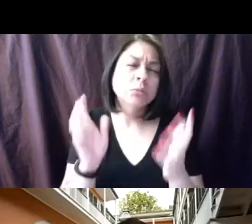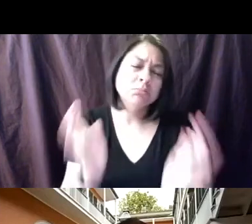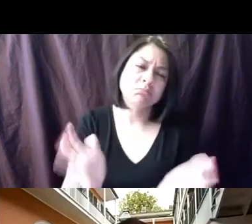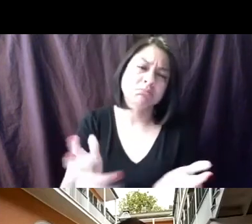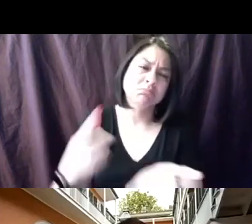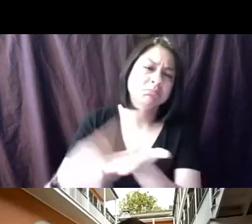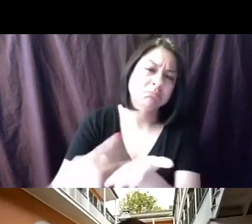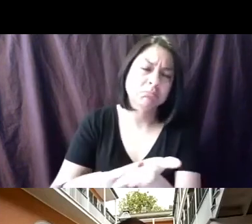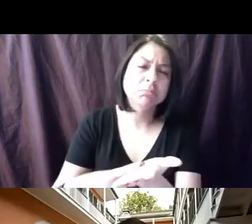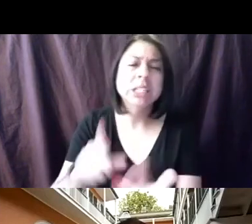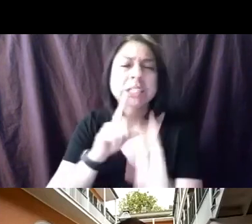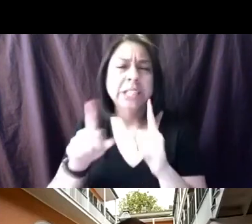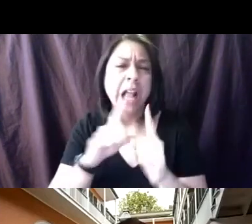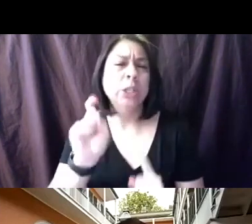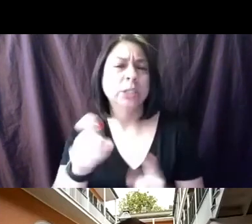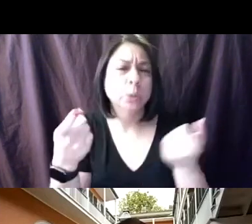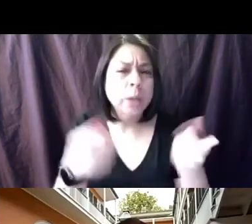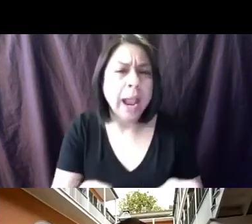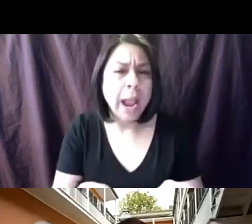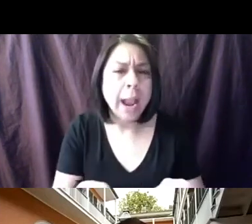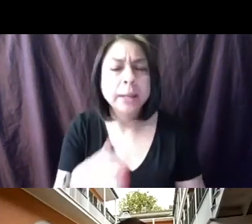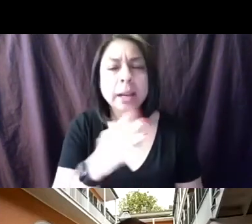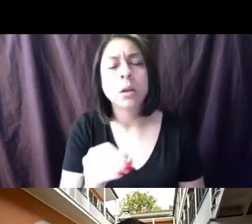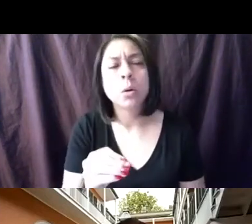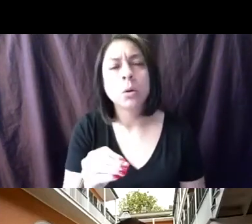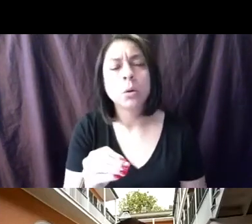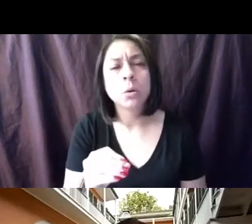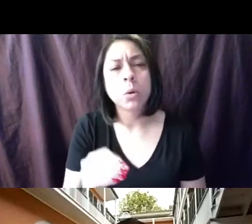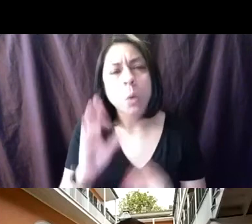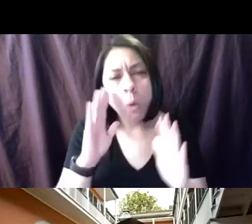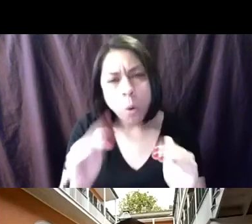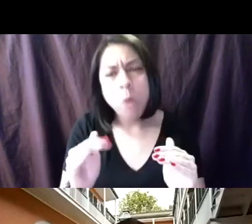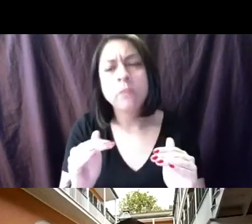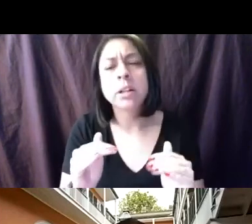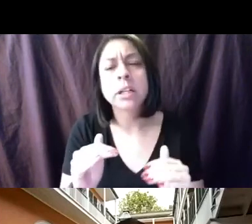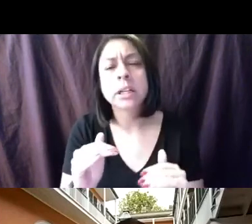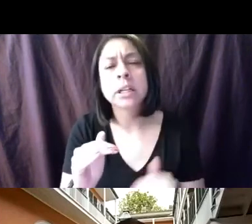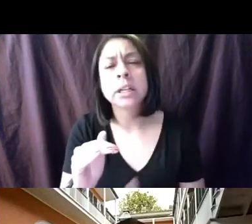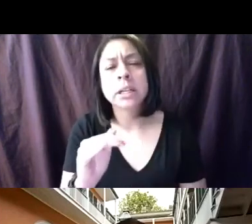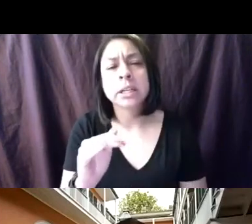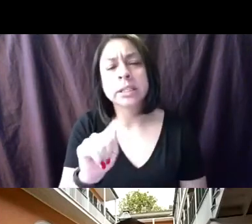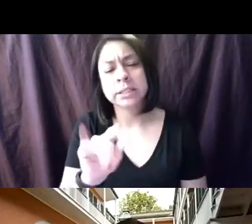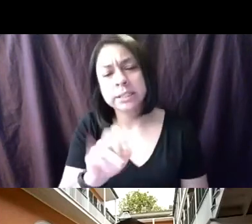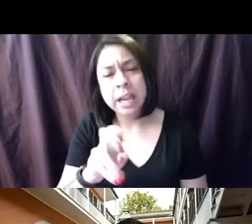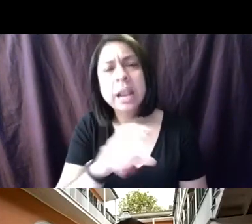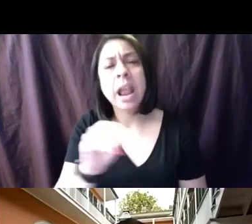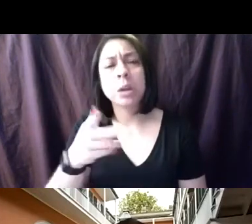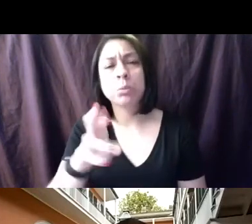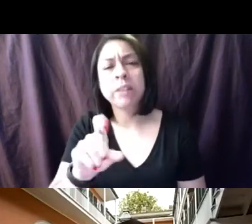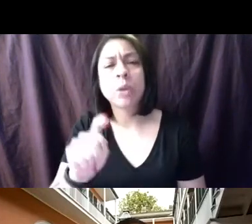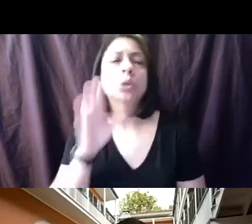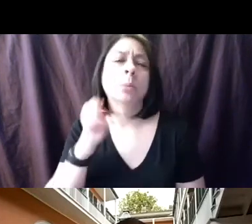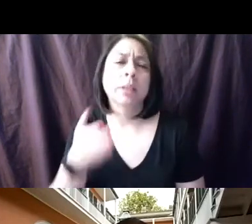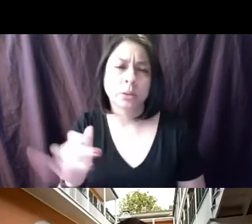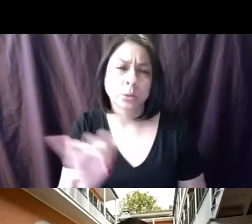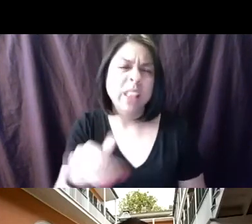to be done. And hopefully the Tate, Etienne, and Prevost with TEP Center for short will be that place. That's